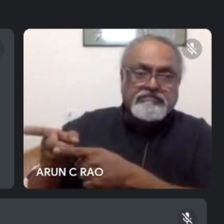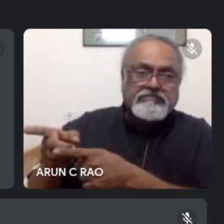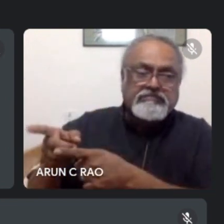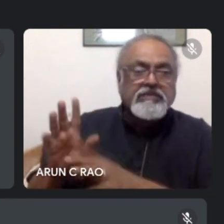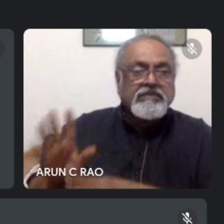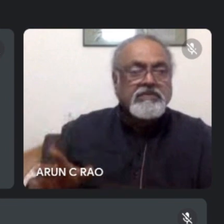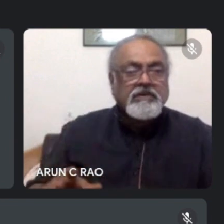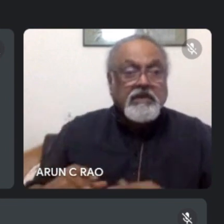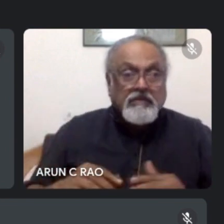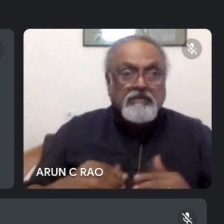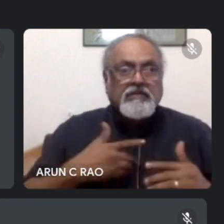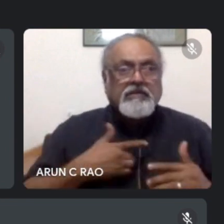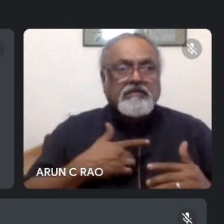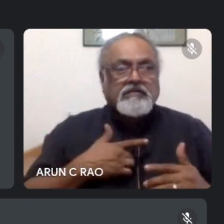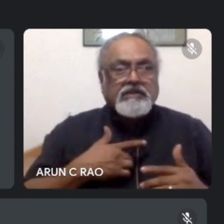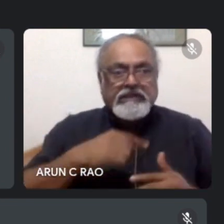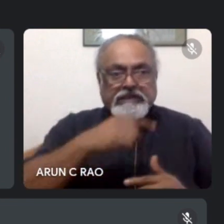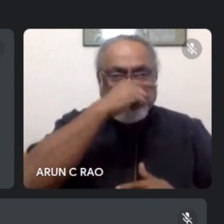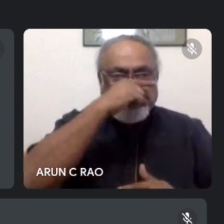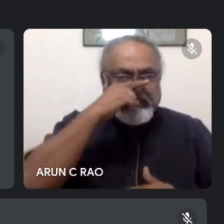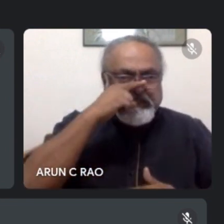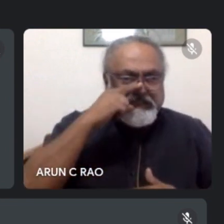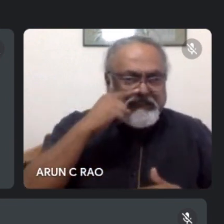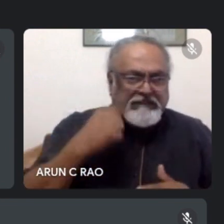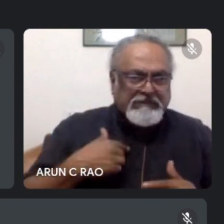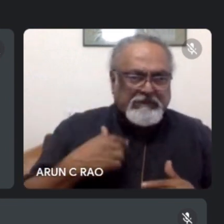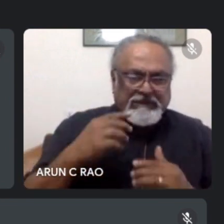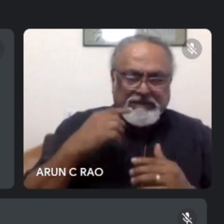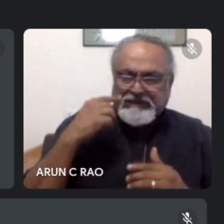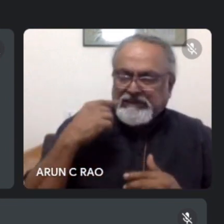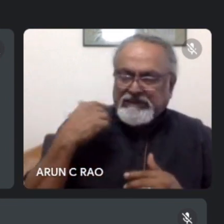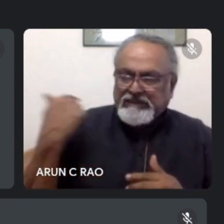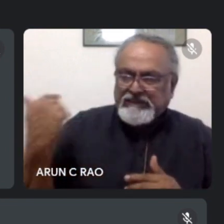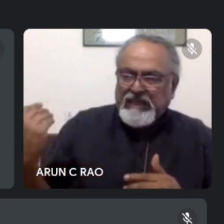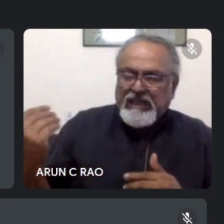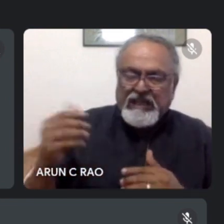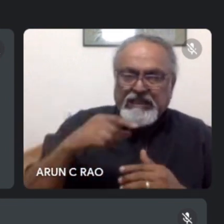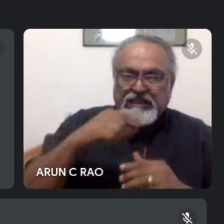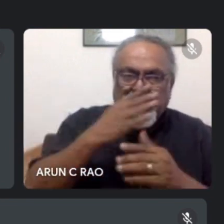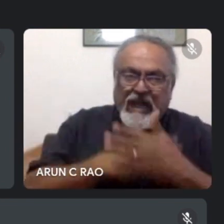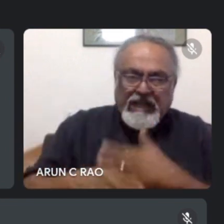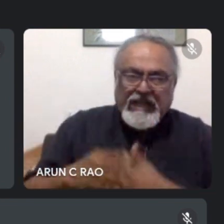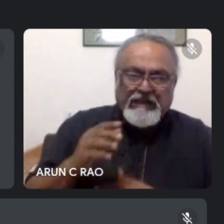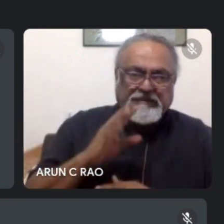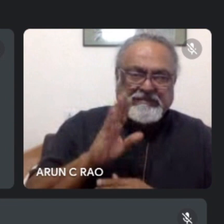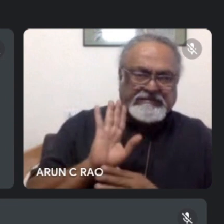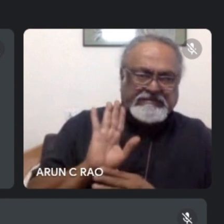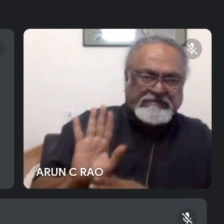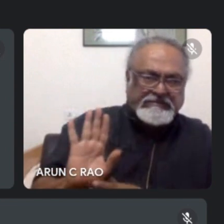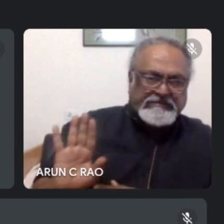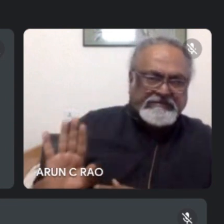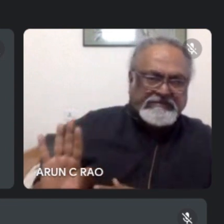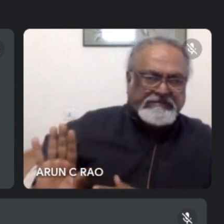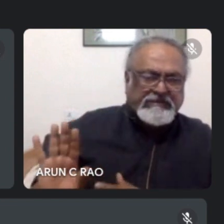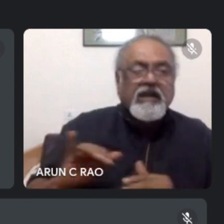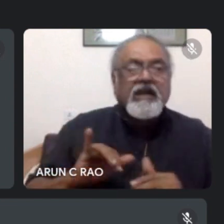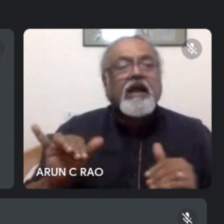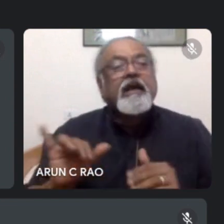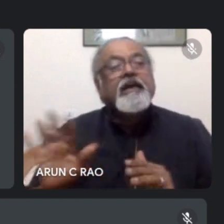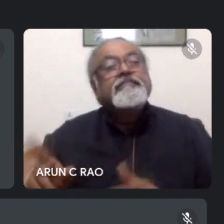that kind of shame towards the sibling becomes more. So I feel as a